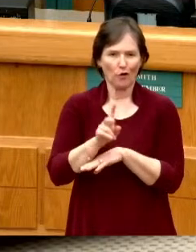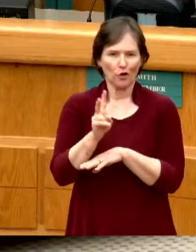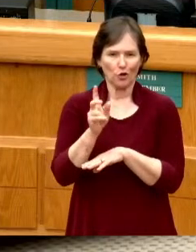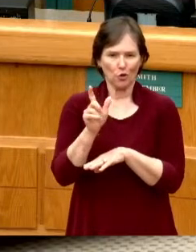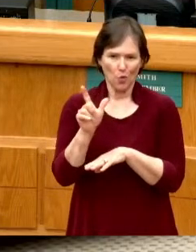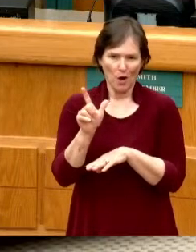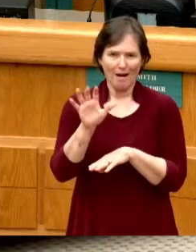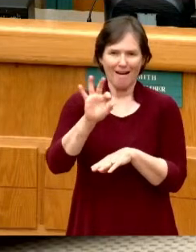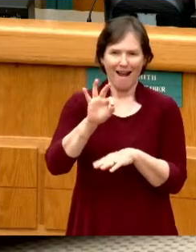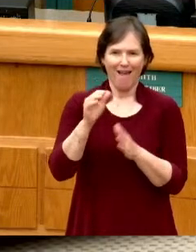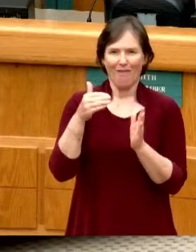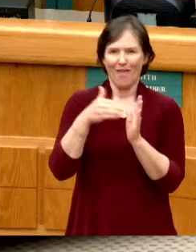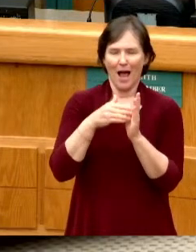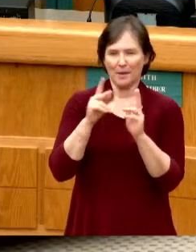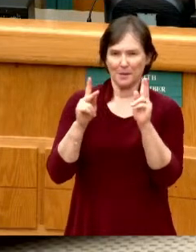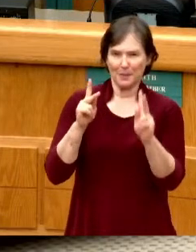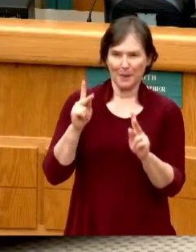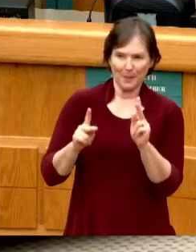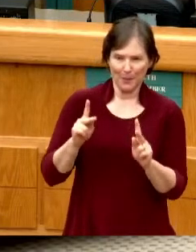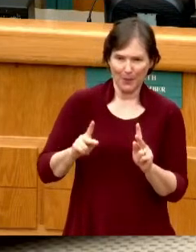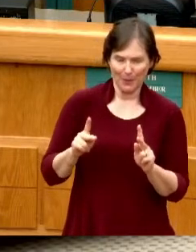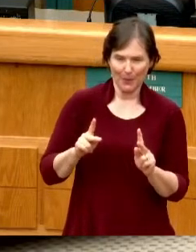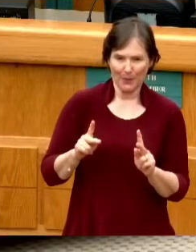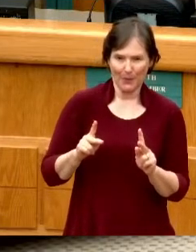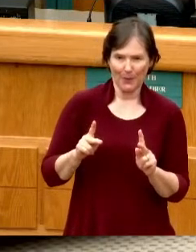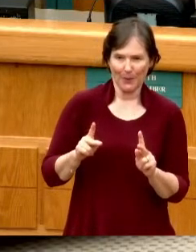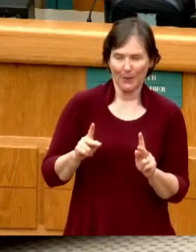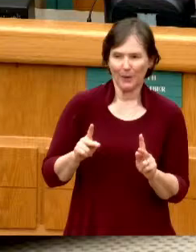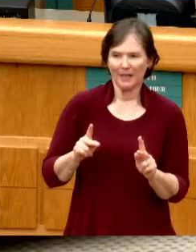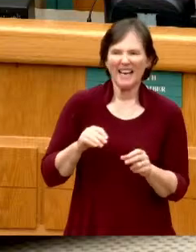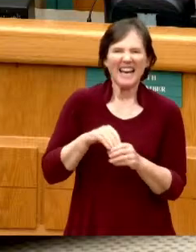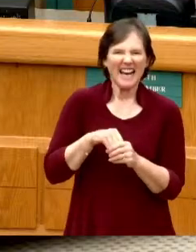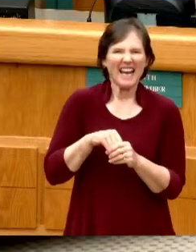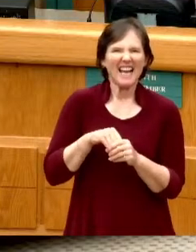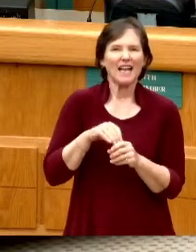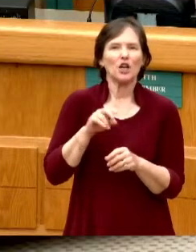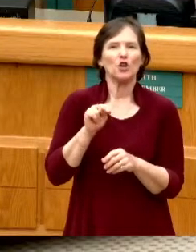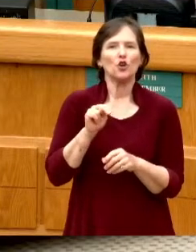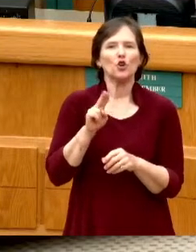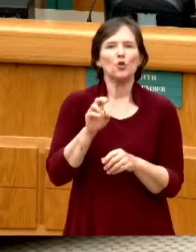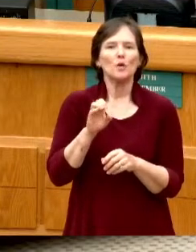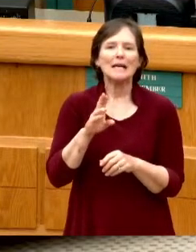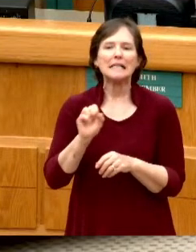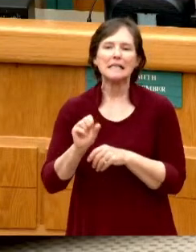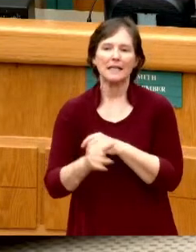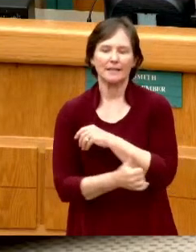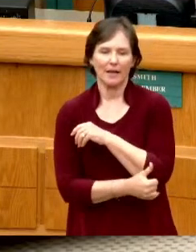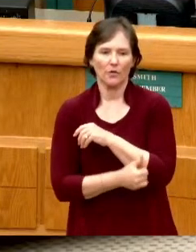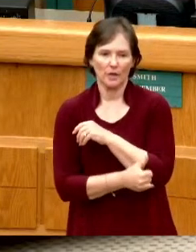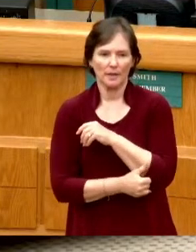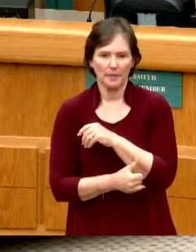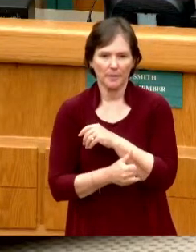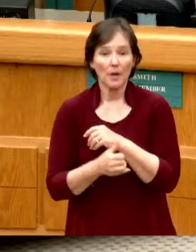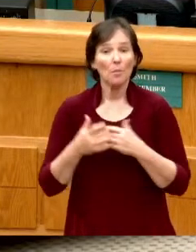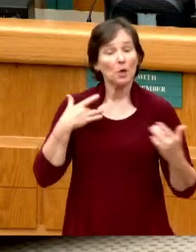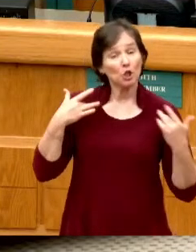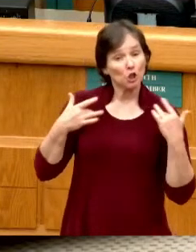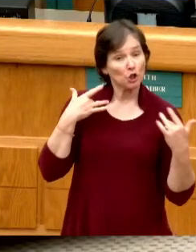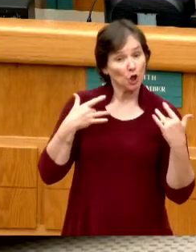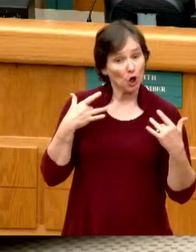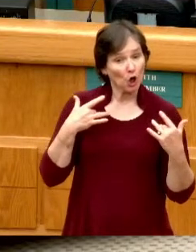29,450 people that have recovered in Nueces County from COVID-19, but the concern is the